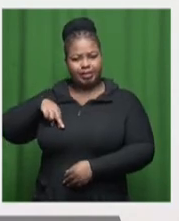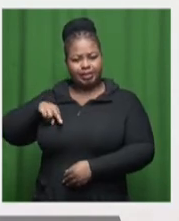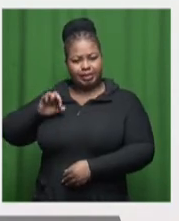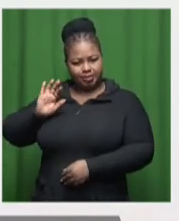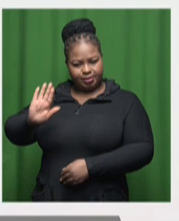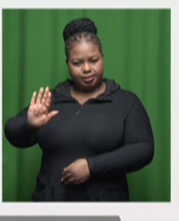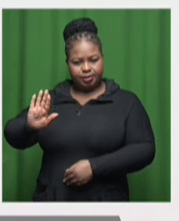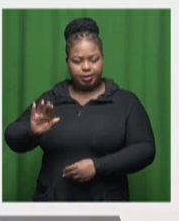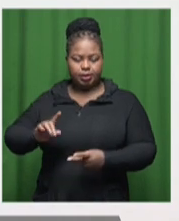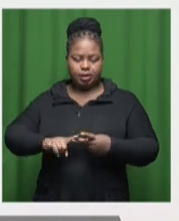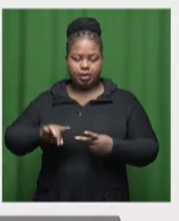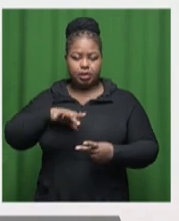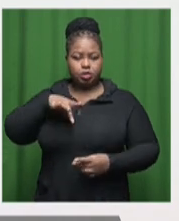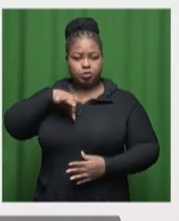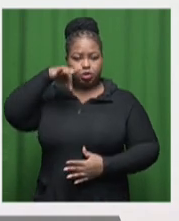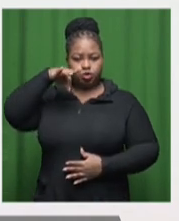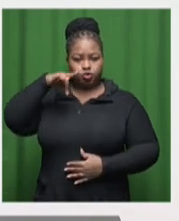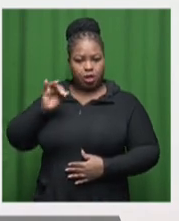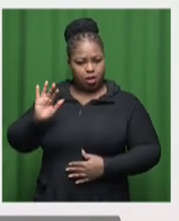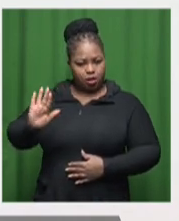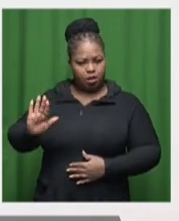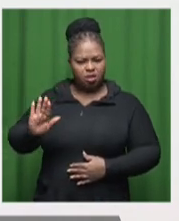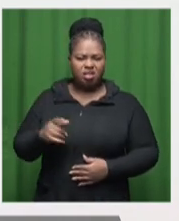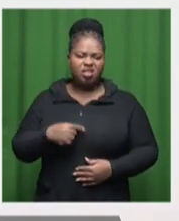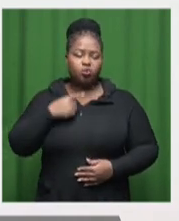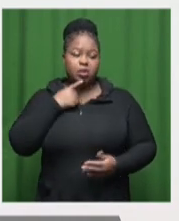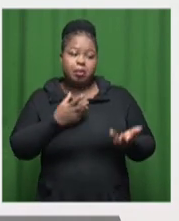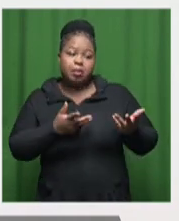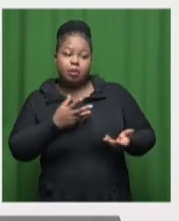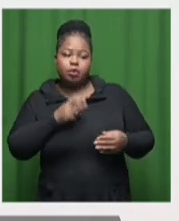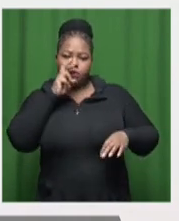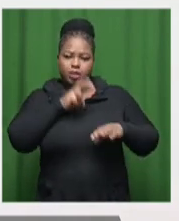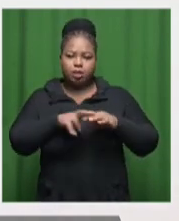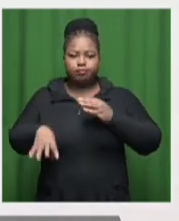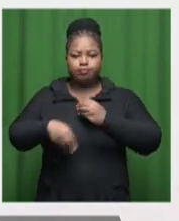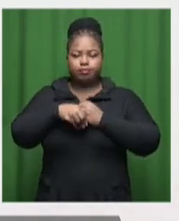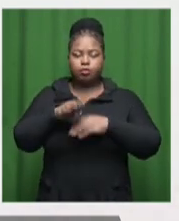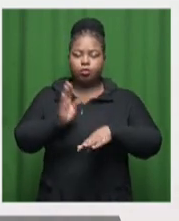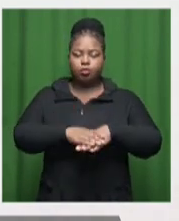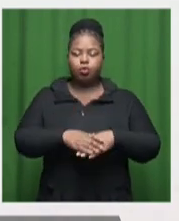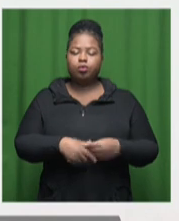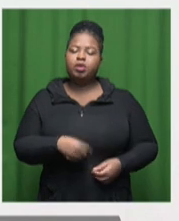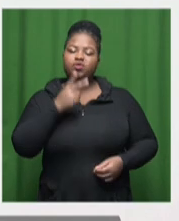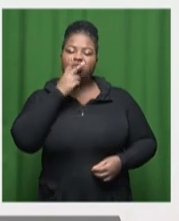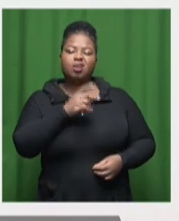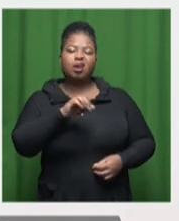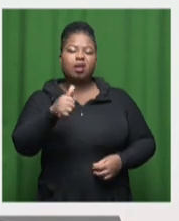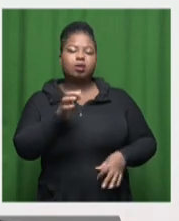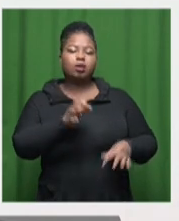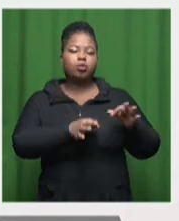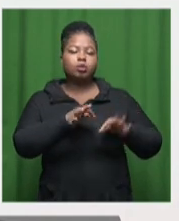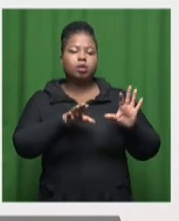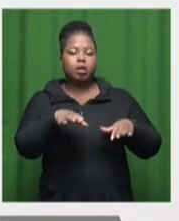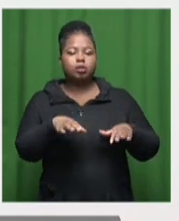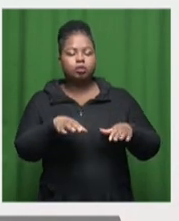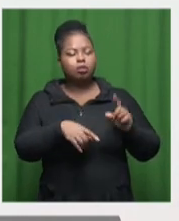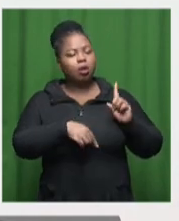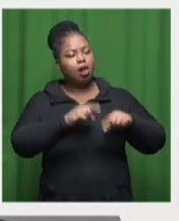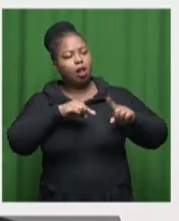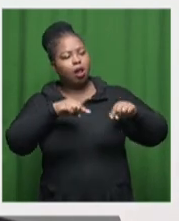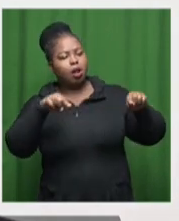but maybe the spiritual aspect, which they might say is lacking or needs to be added. Then you look at other parties that might be looking at a variety